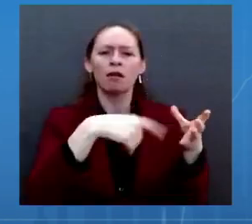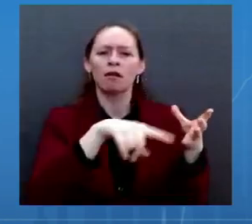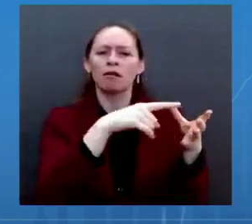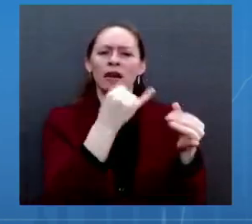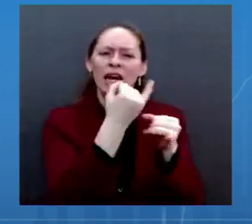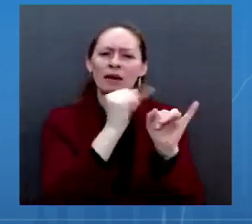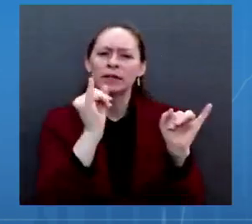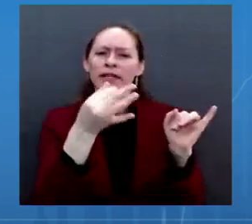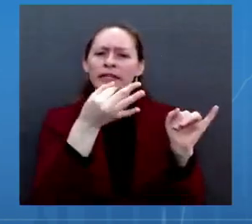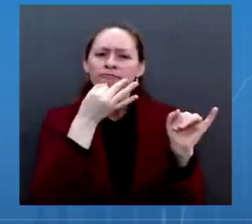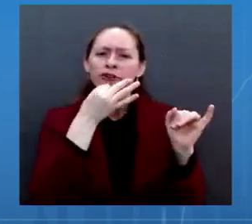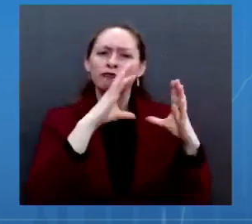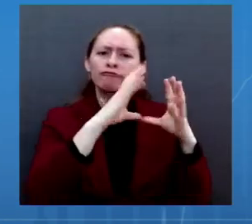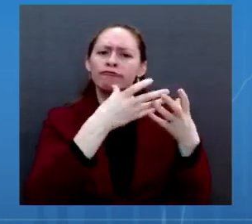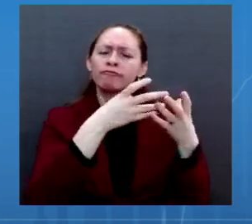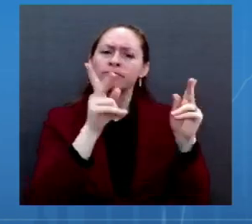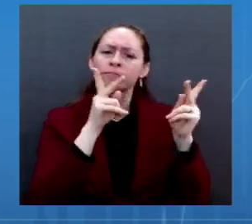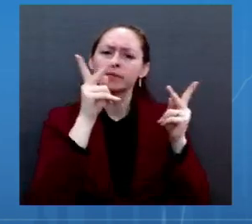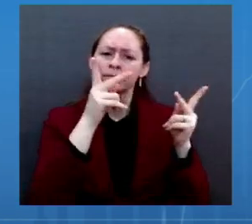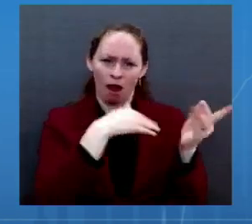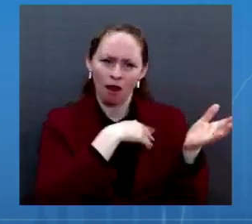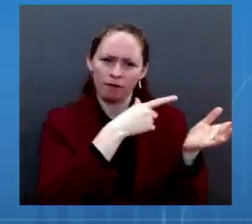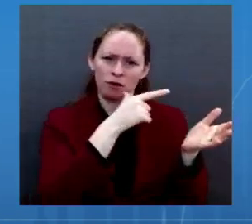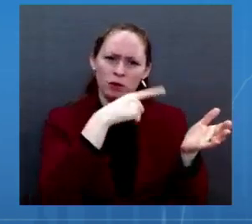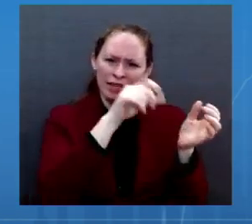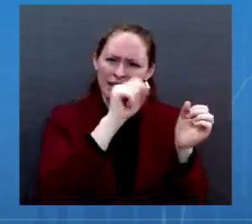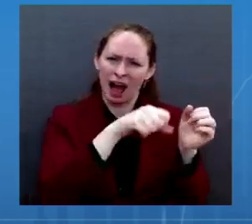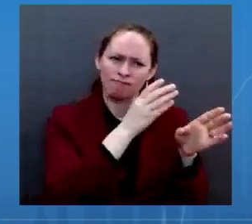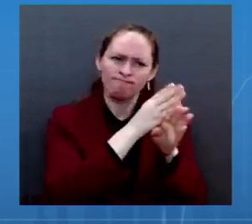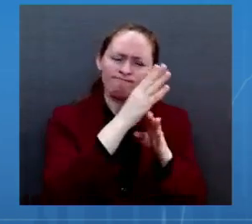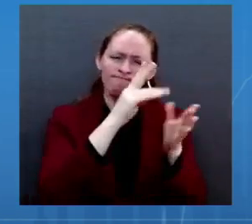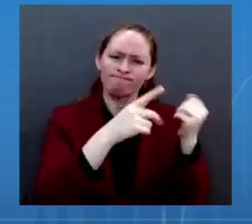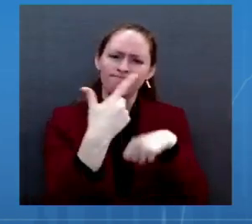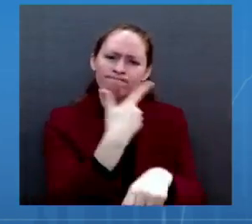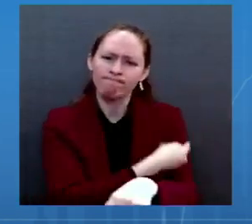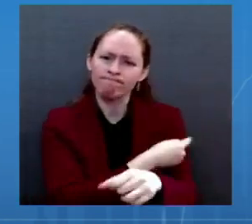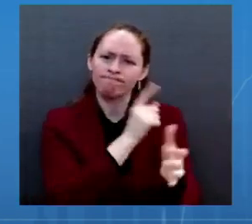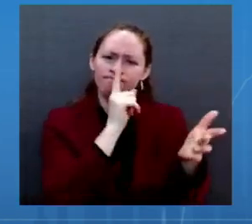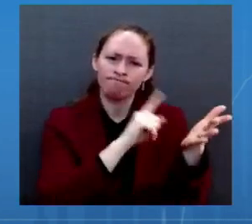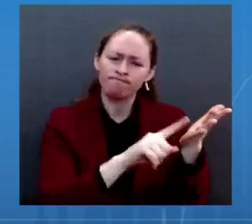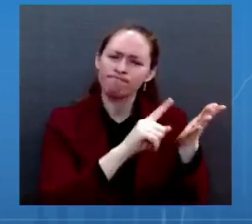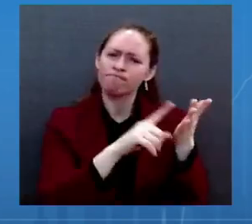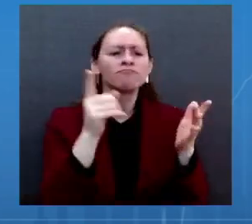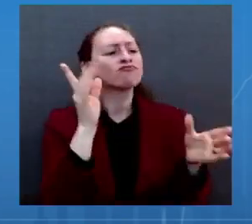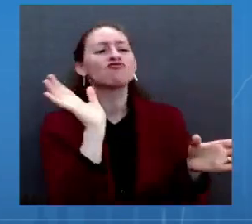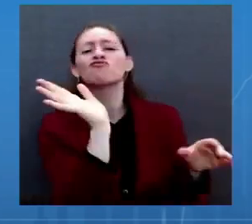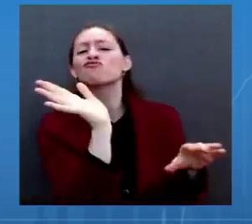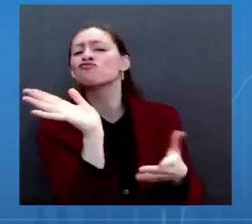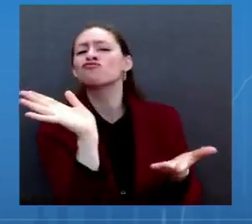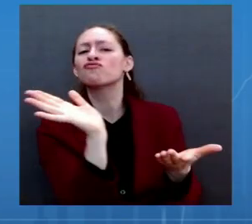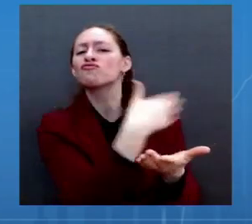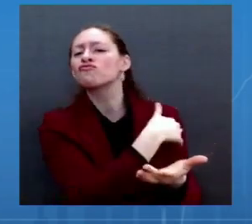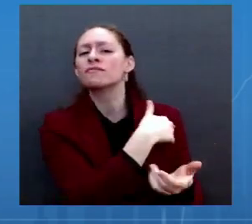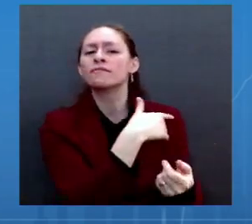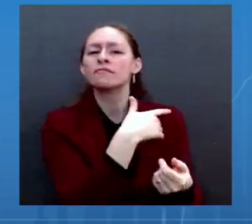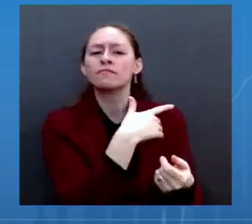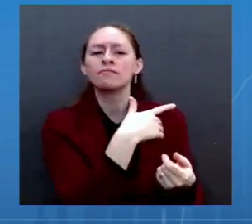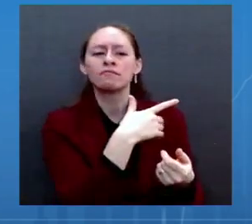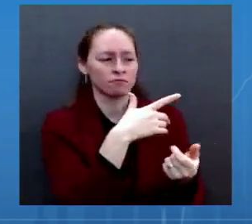change or sort of a shift away from standard practice when it comes to recommendations for